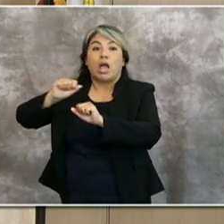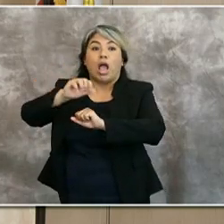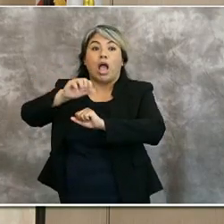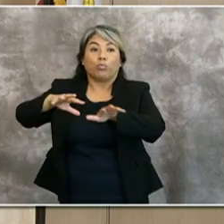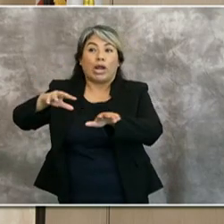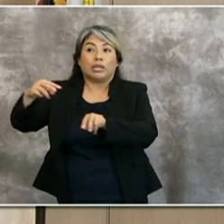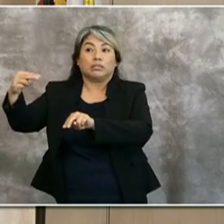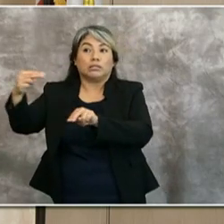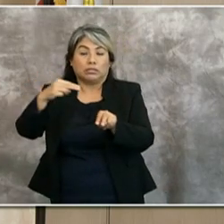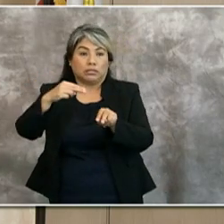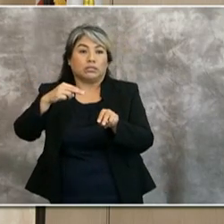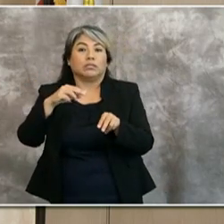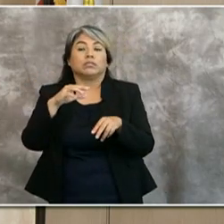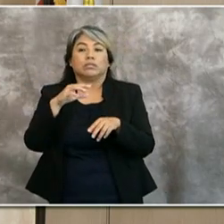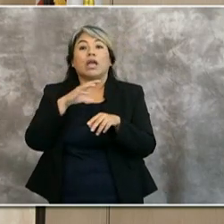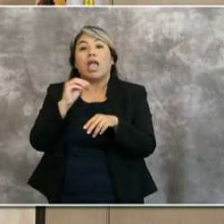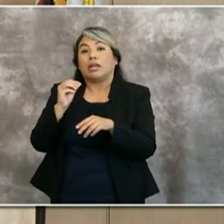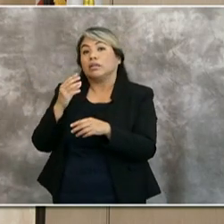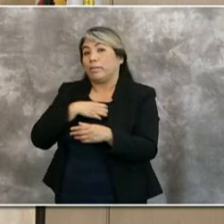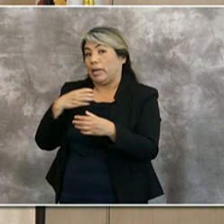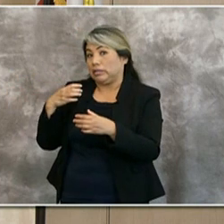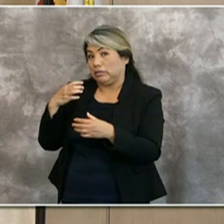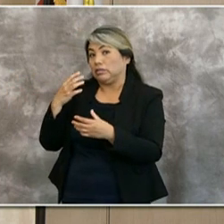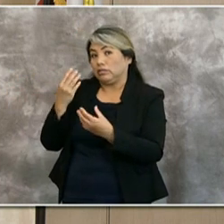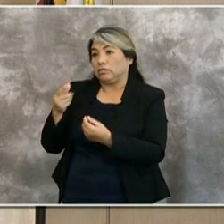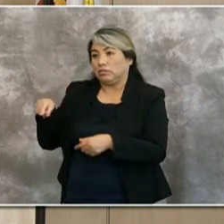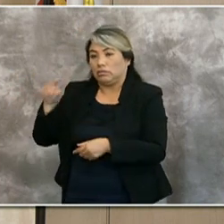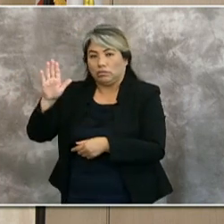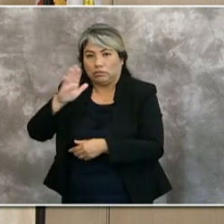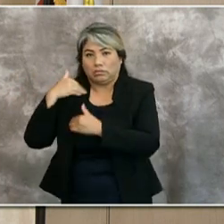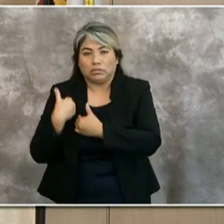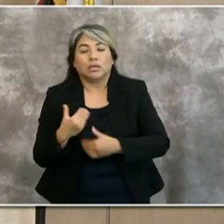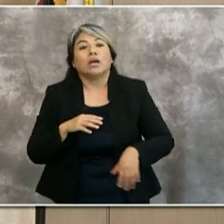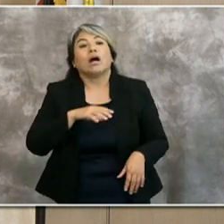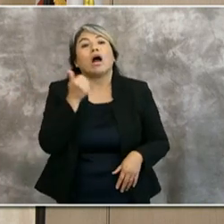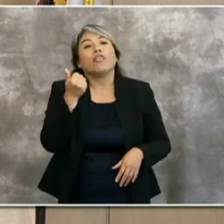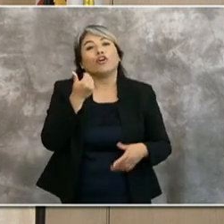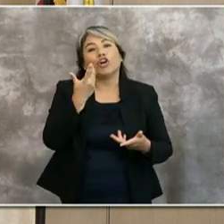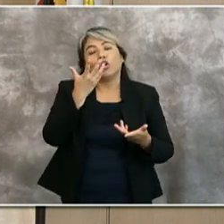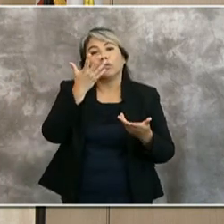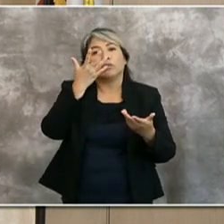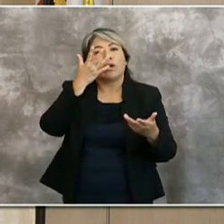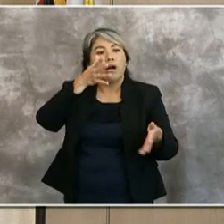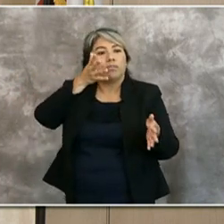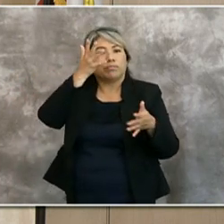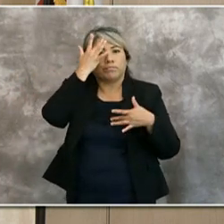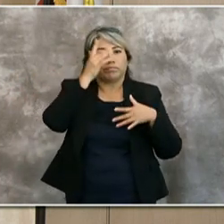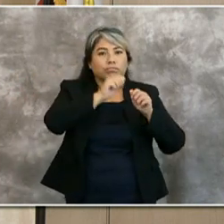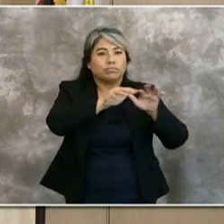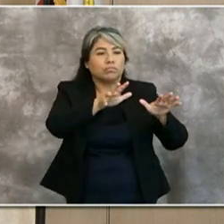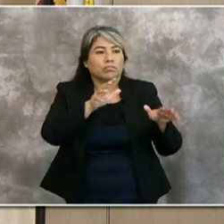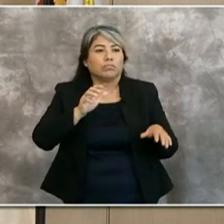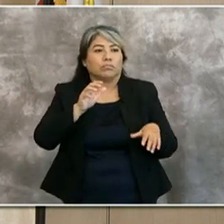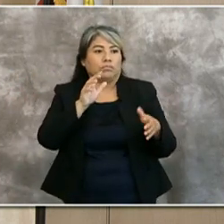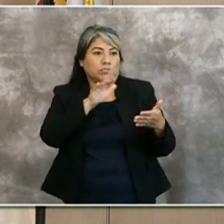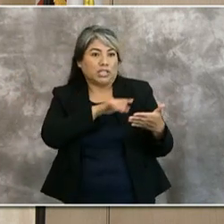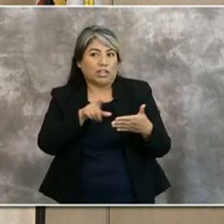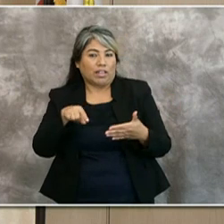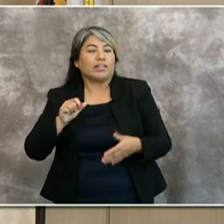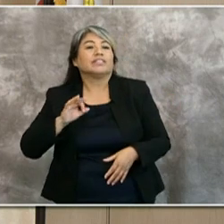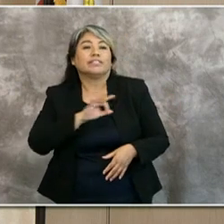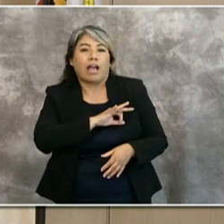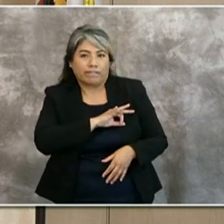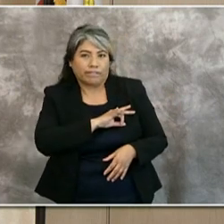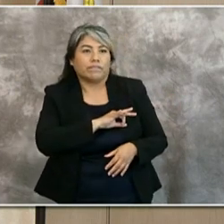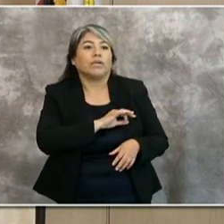outbreaks or complaints. The others, our epidemiology staff would work through.